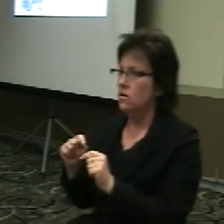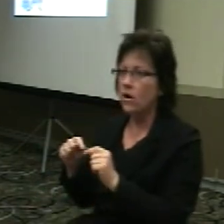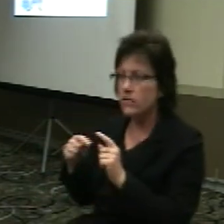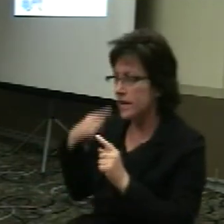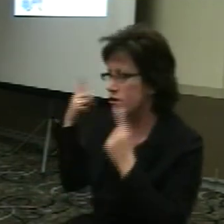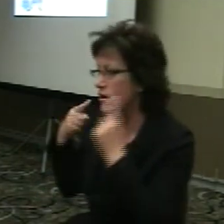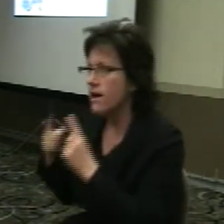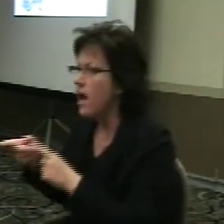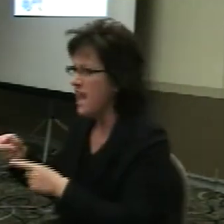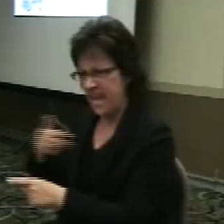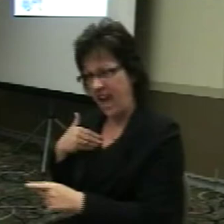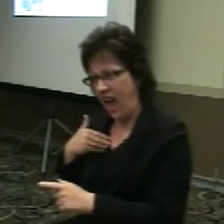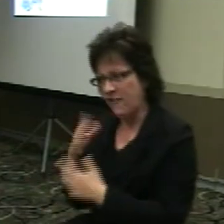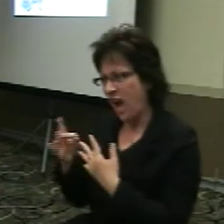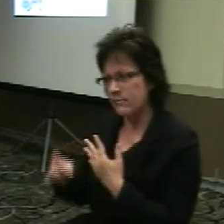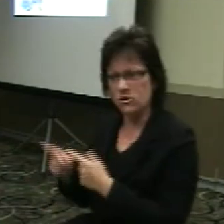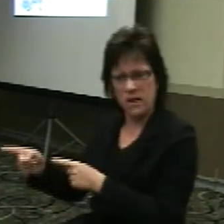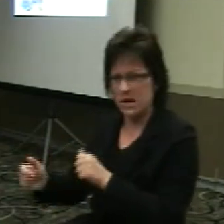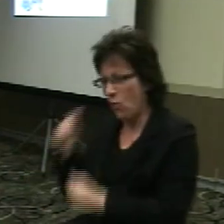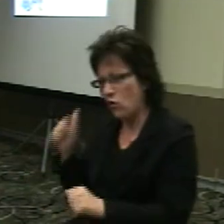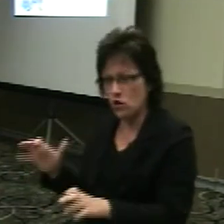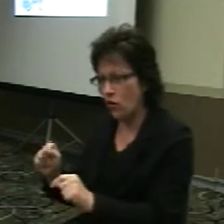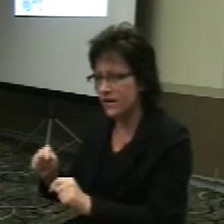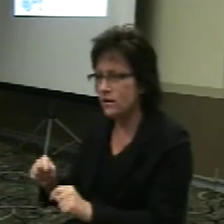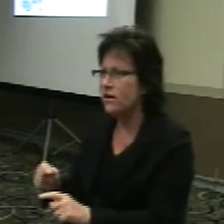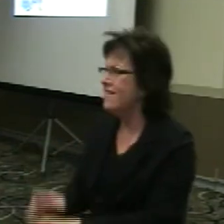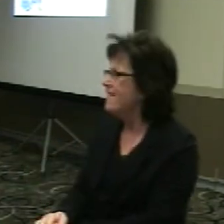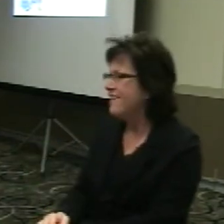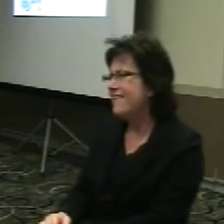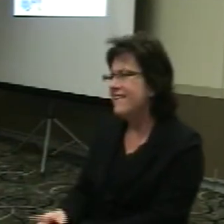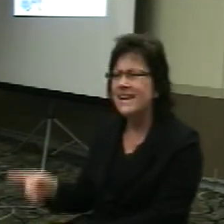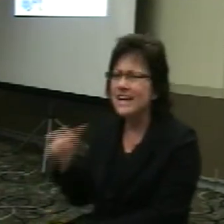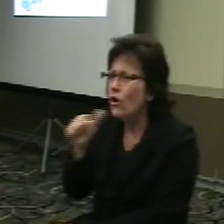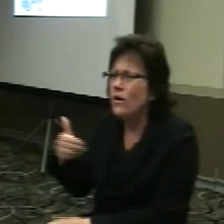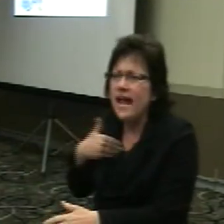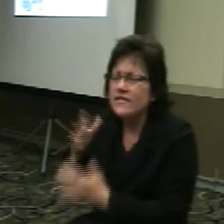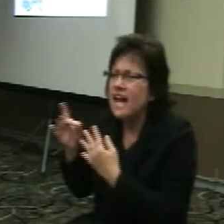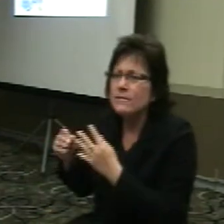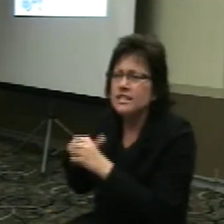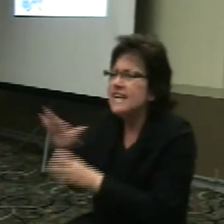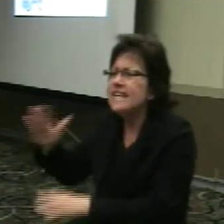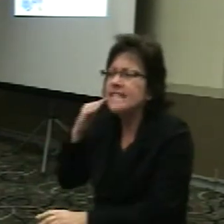option and he's not using it. Well, he doesn't have an option in his head